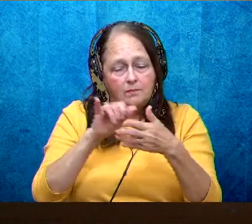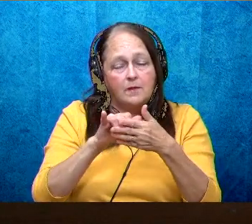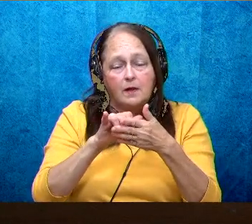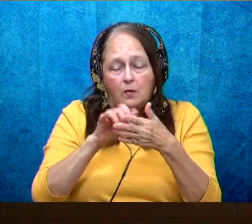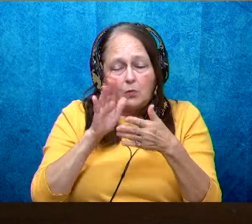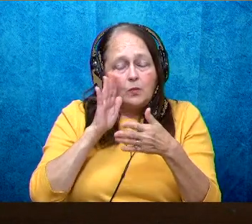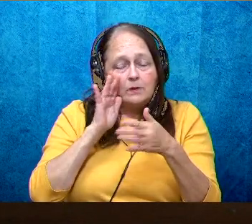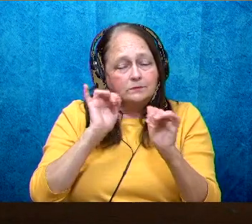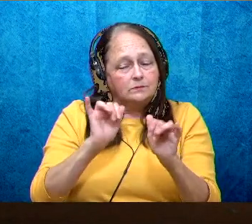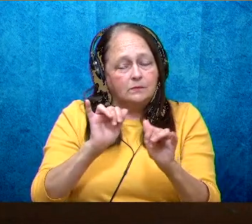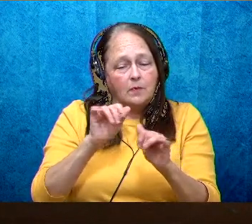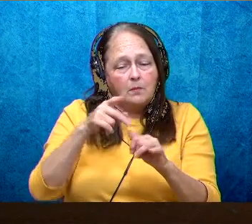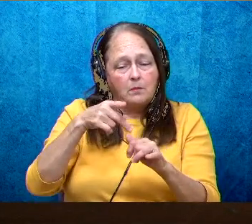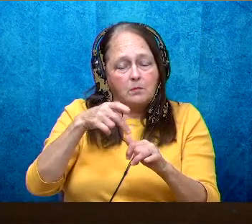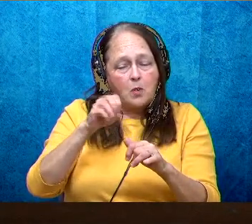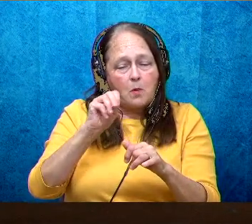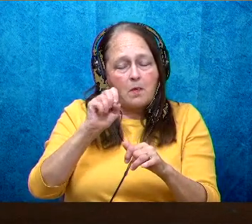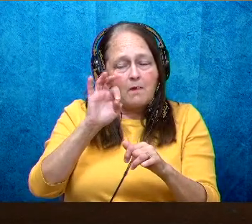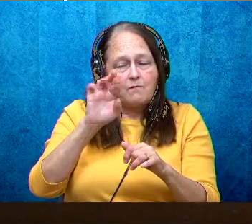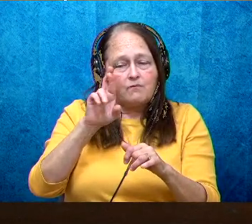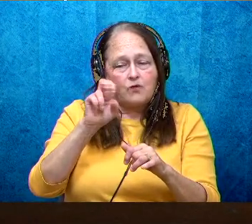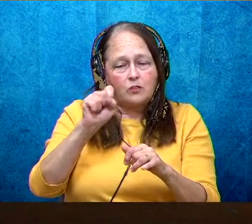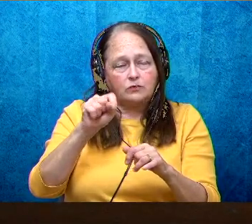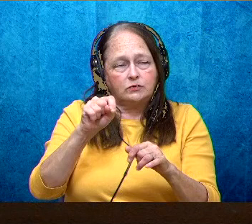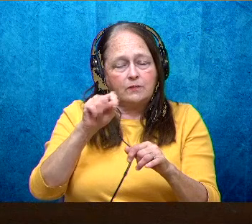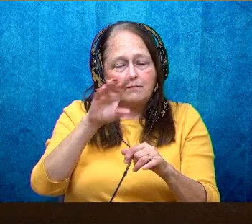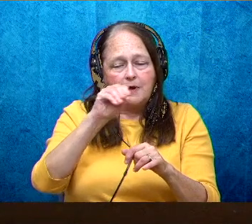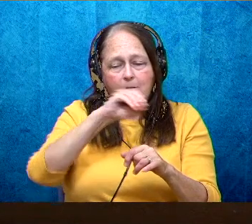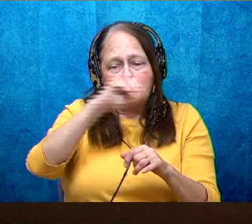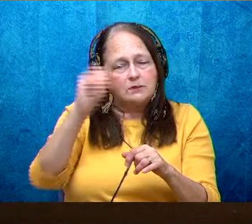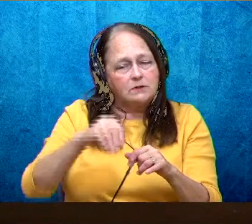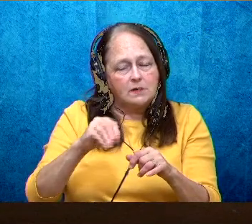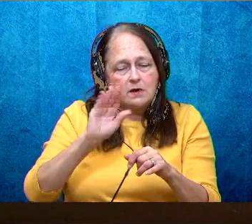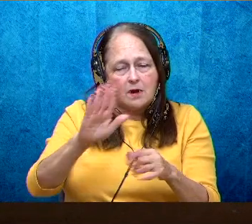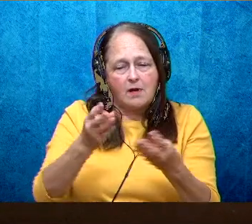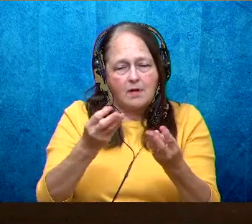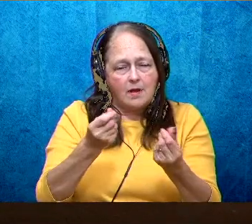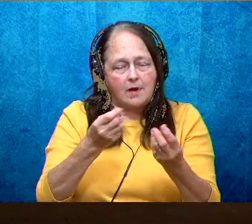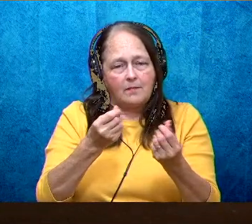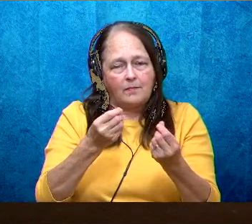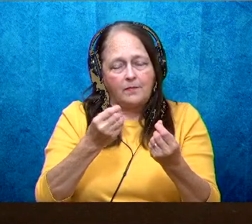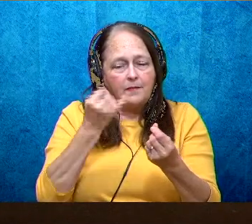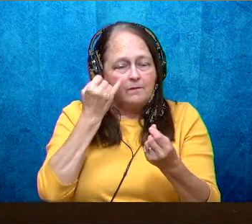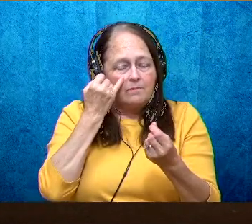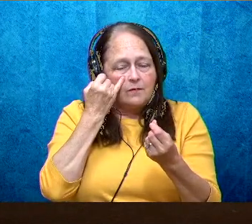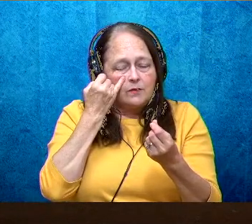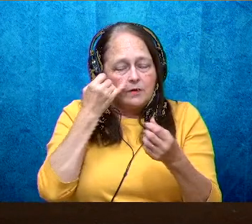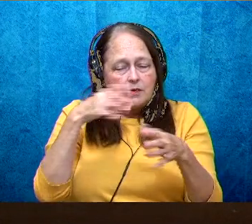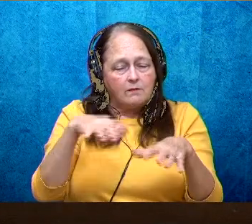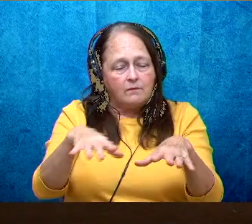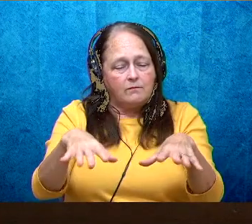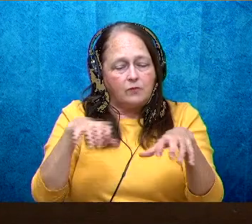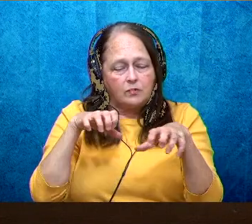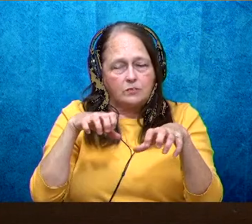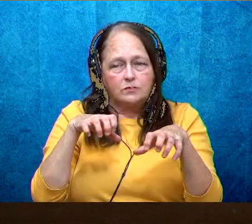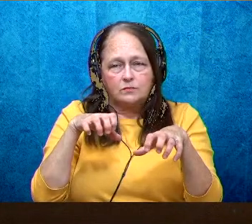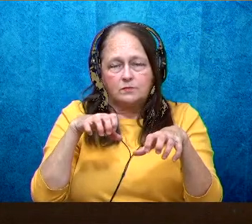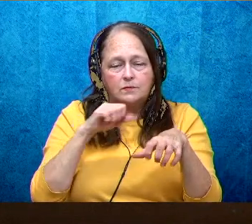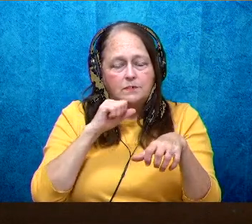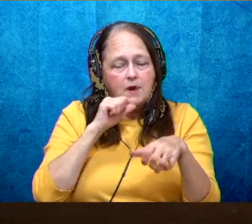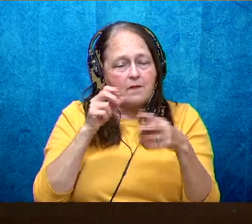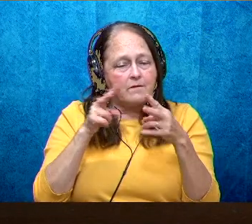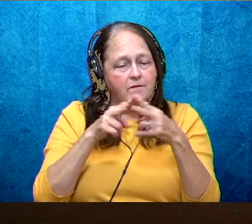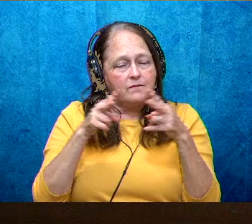is. This makes up about 50% of Russia's land, and if something is frozen, then it's not going to be